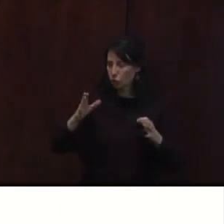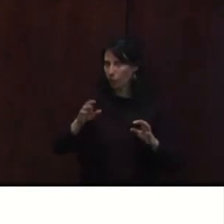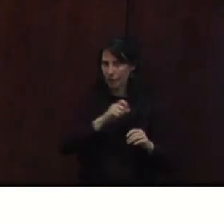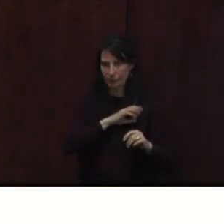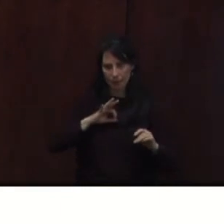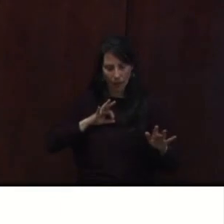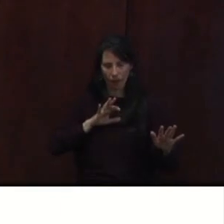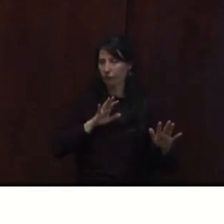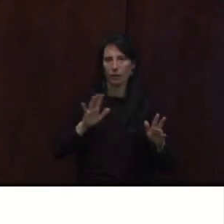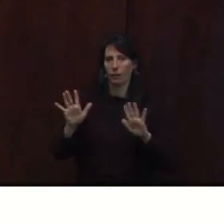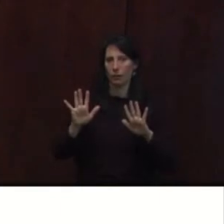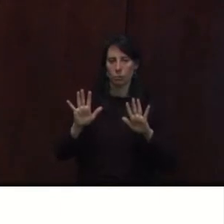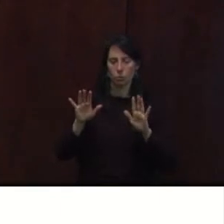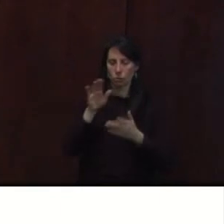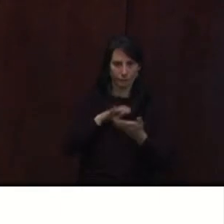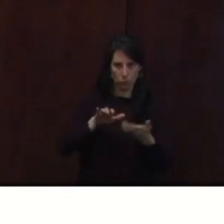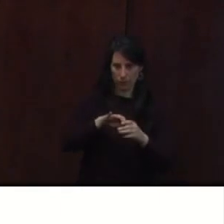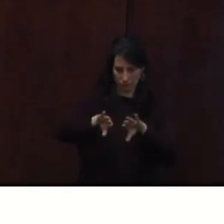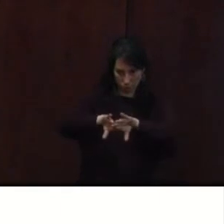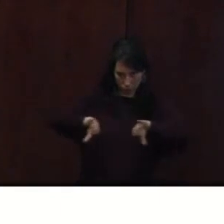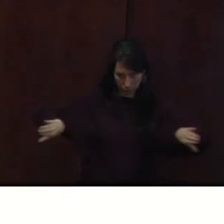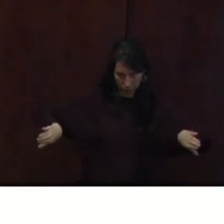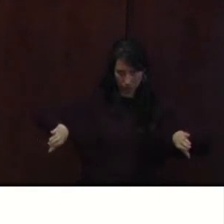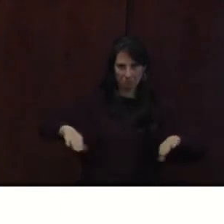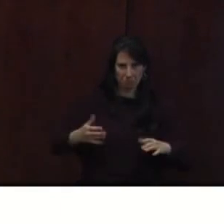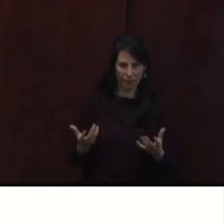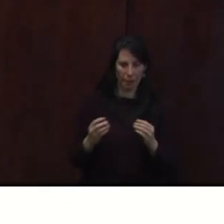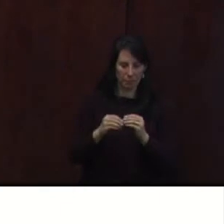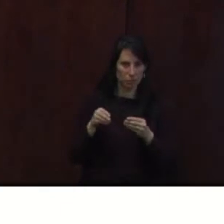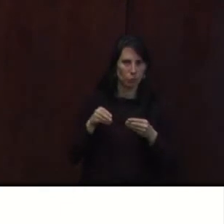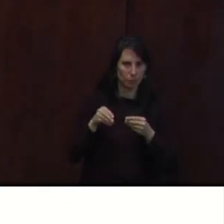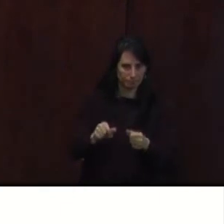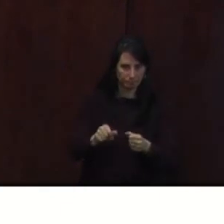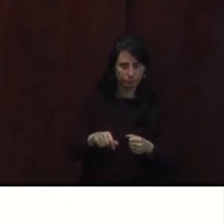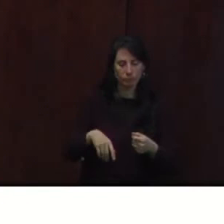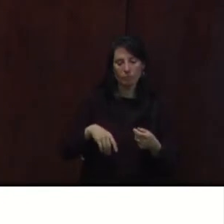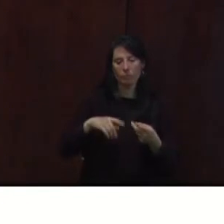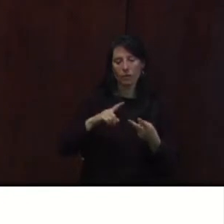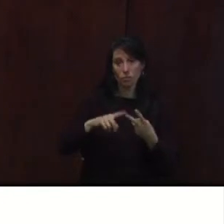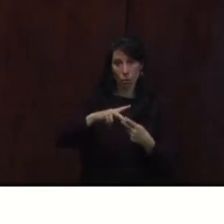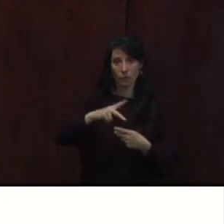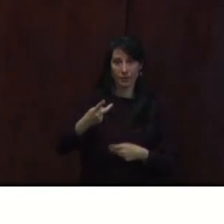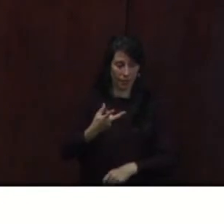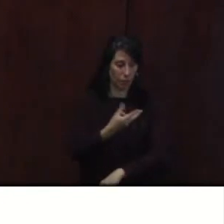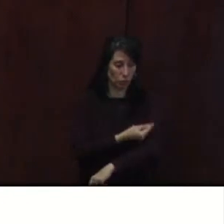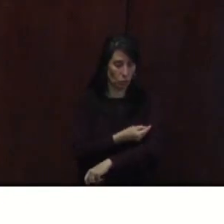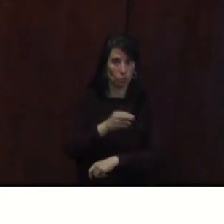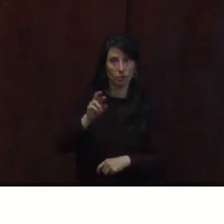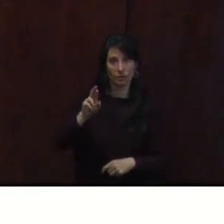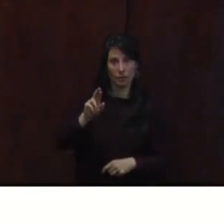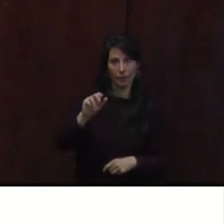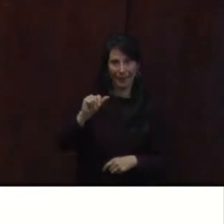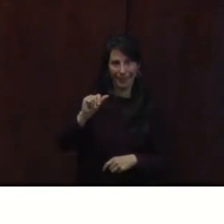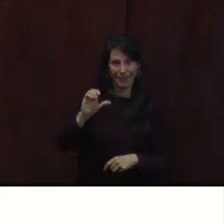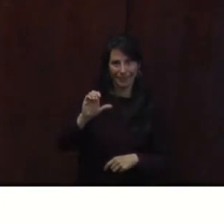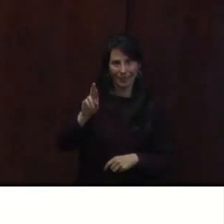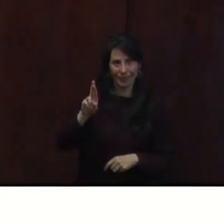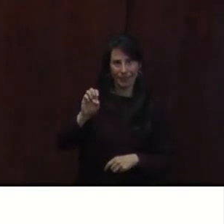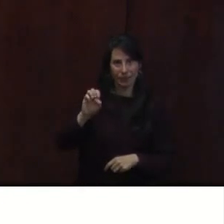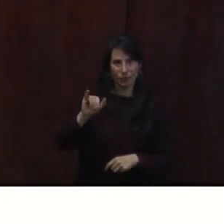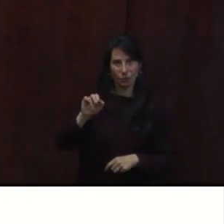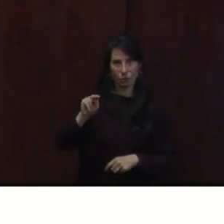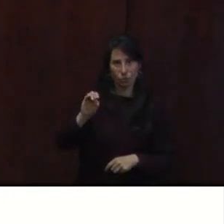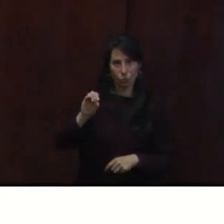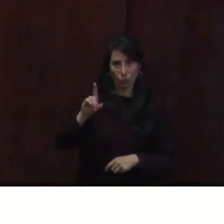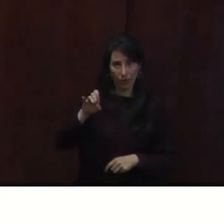doses will start being administered at a vehicle-based site at Reynolds High School. Vehicle-based works really well for this because there's much less